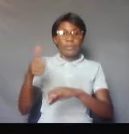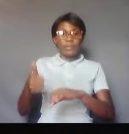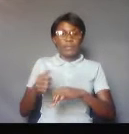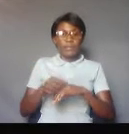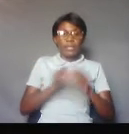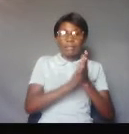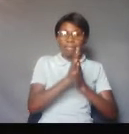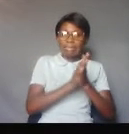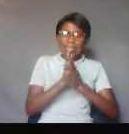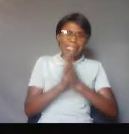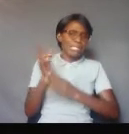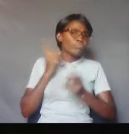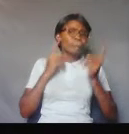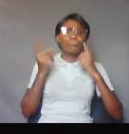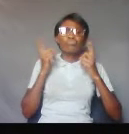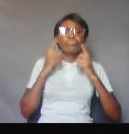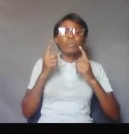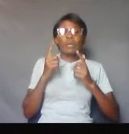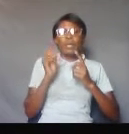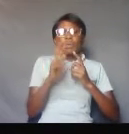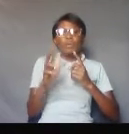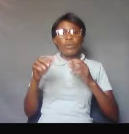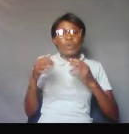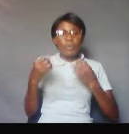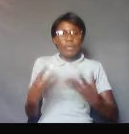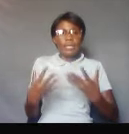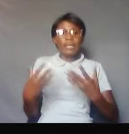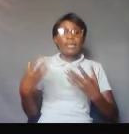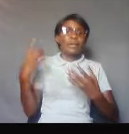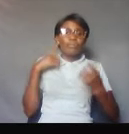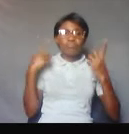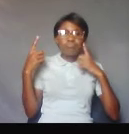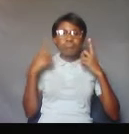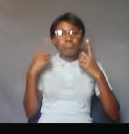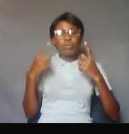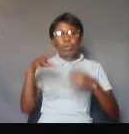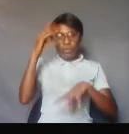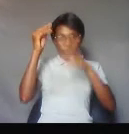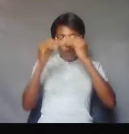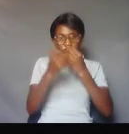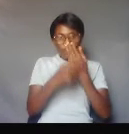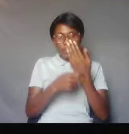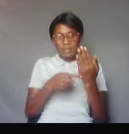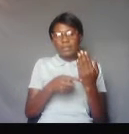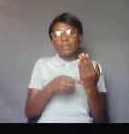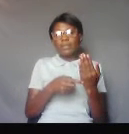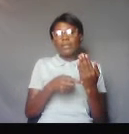fairly interesting to hear how many of us have ever heard sermons or Bible studies engaging the topics of disability. Have